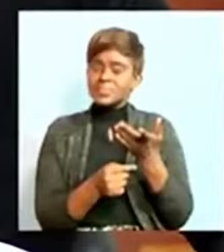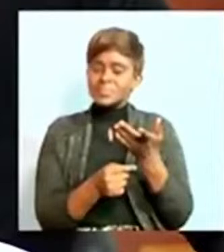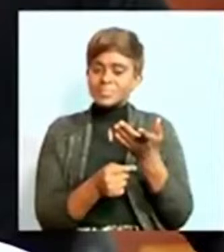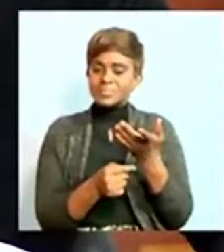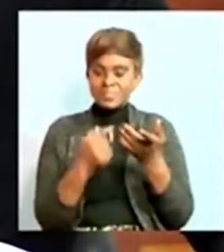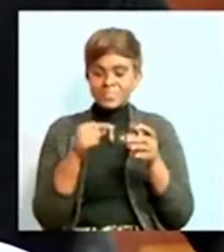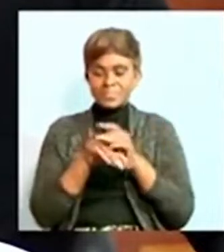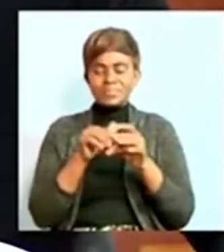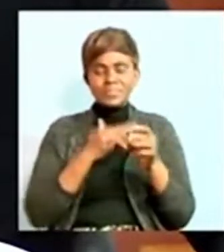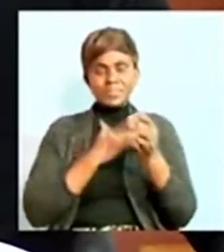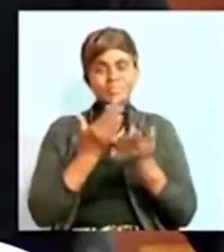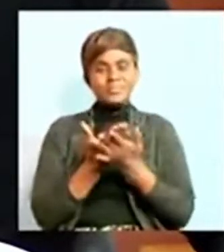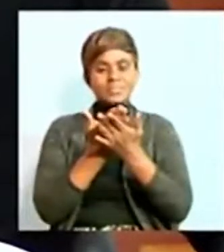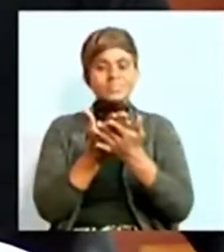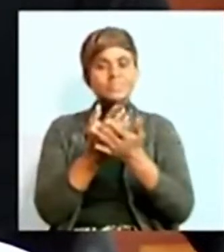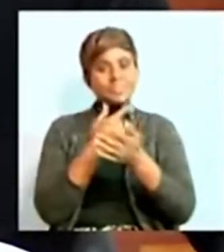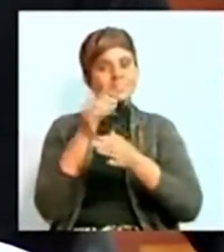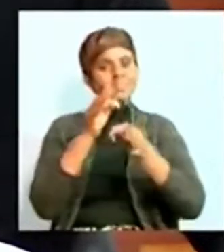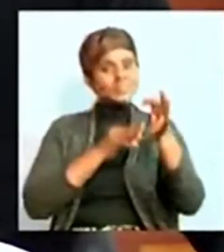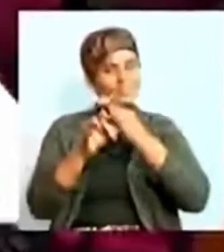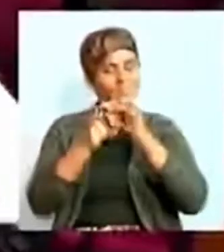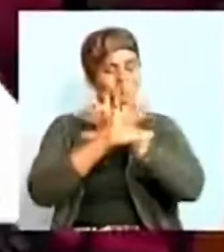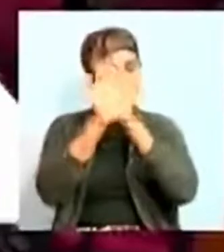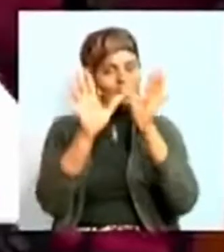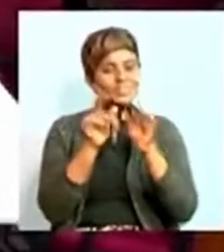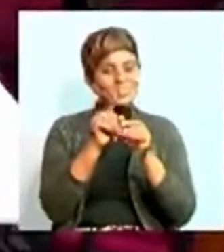In my submission, I clearly stated that